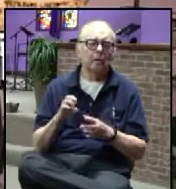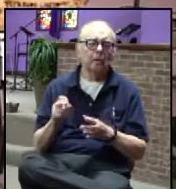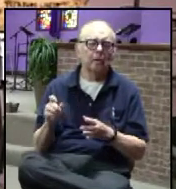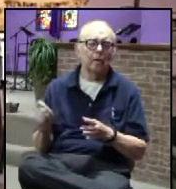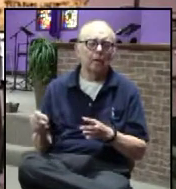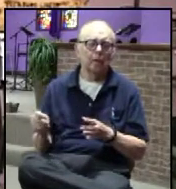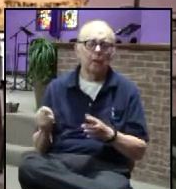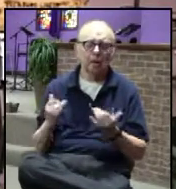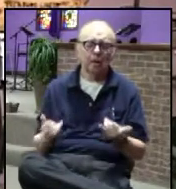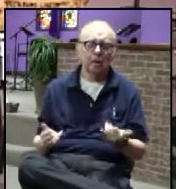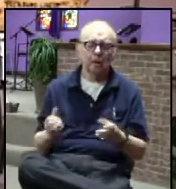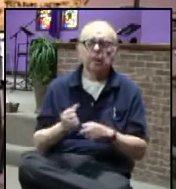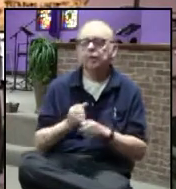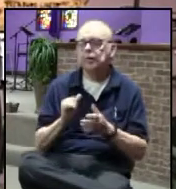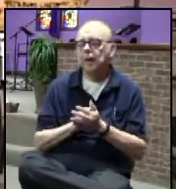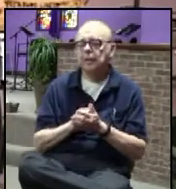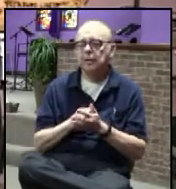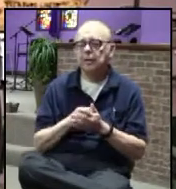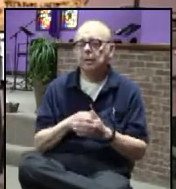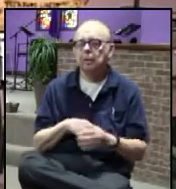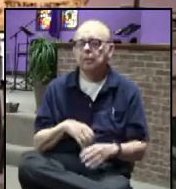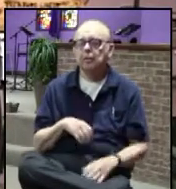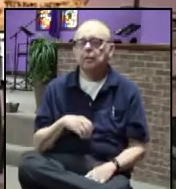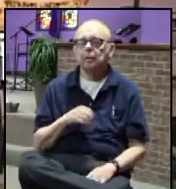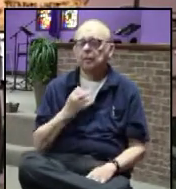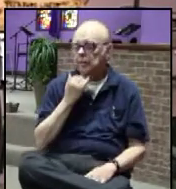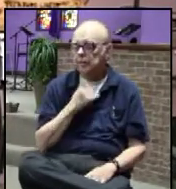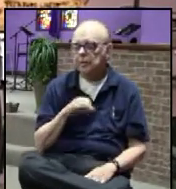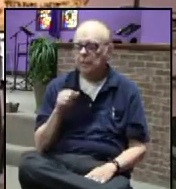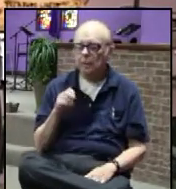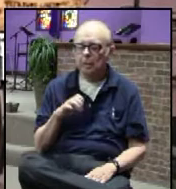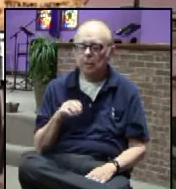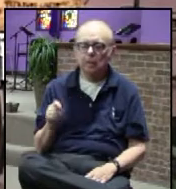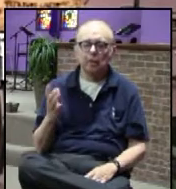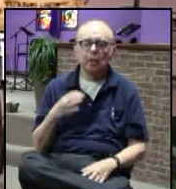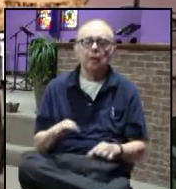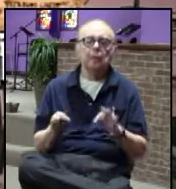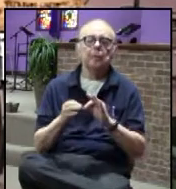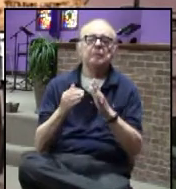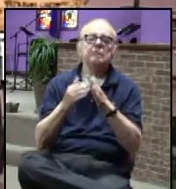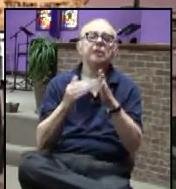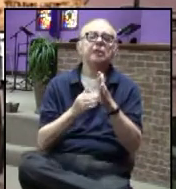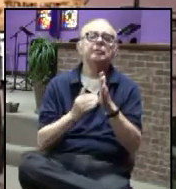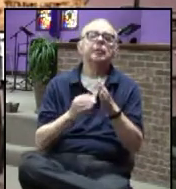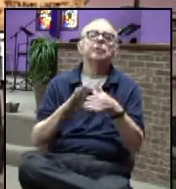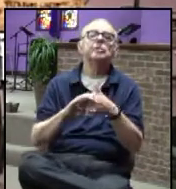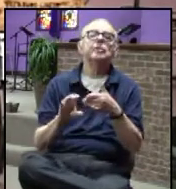was. And now you got them, and they're worth millions of dollars.